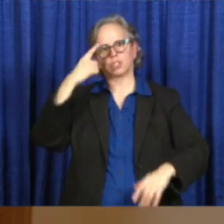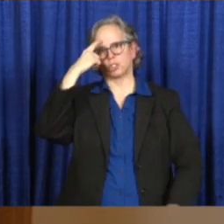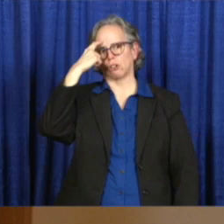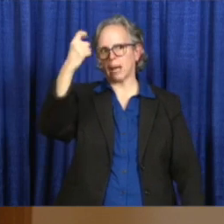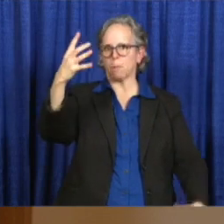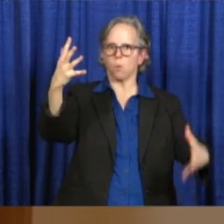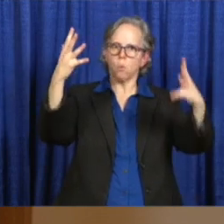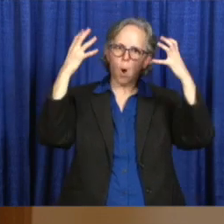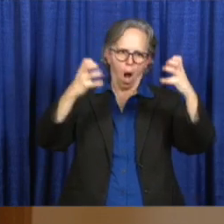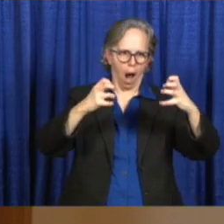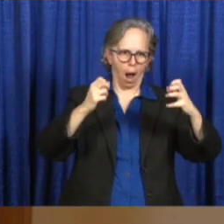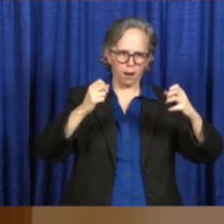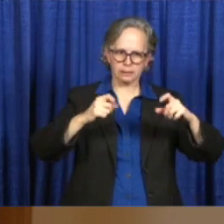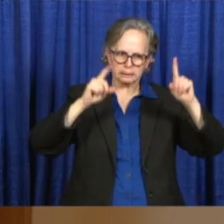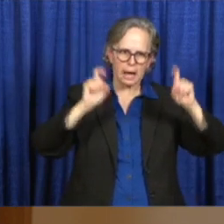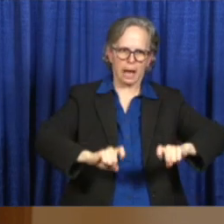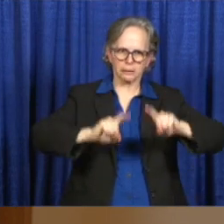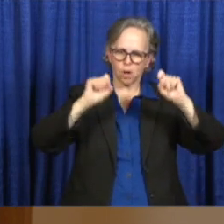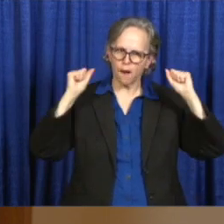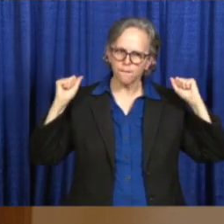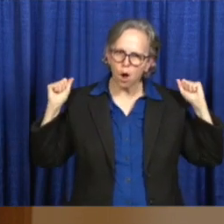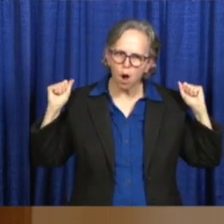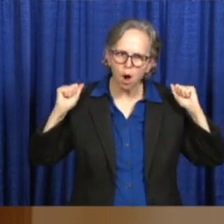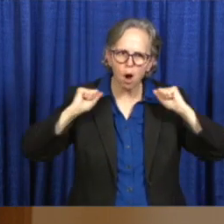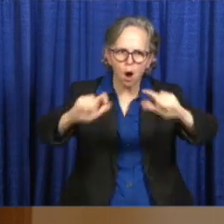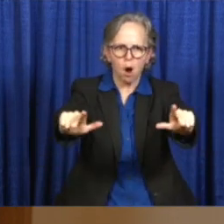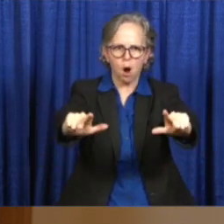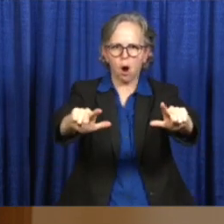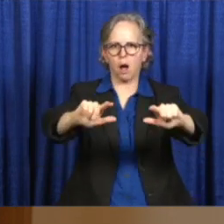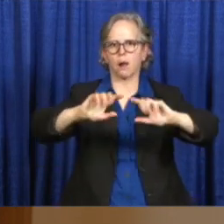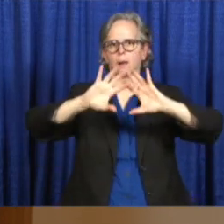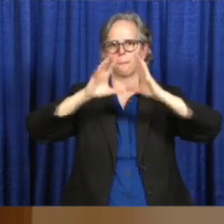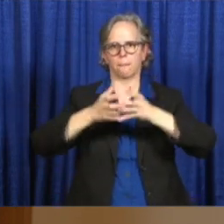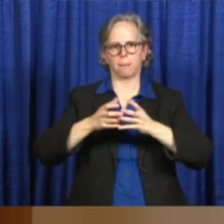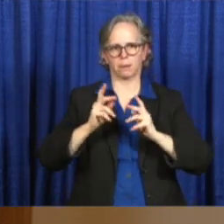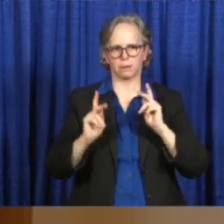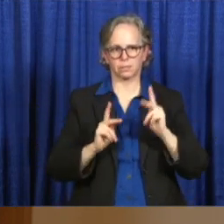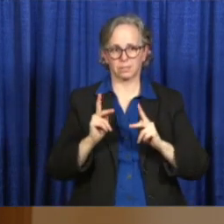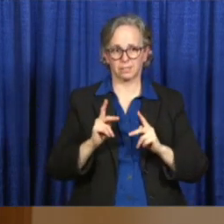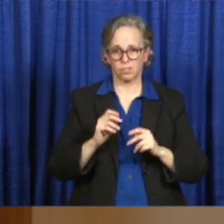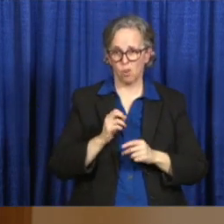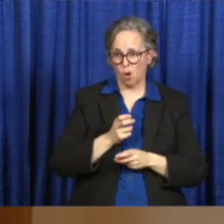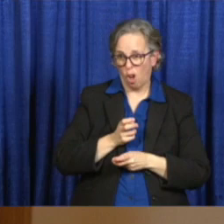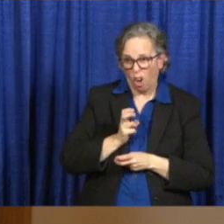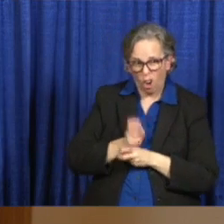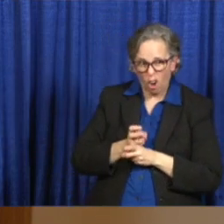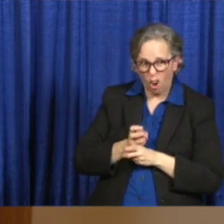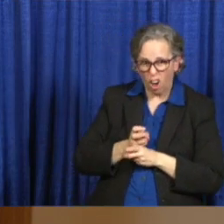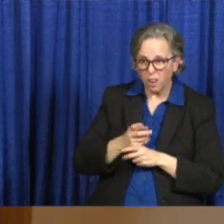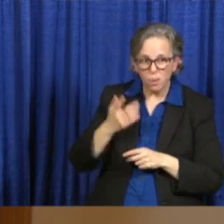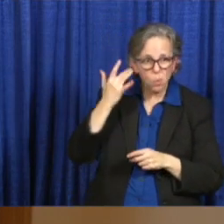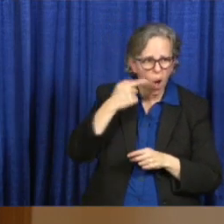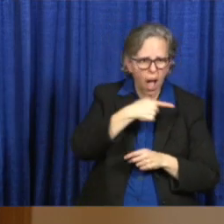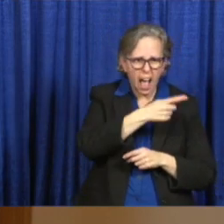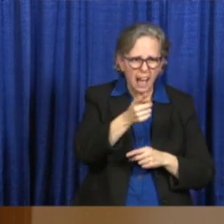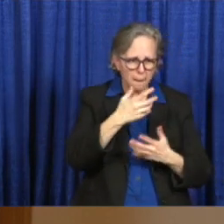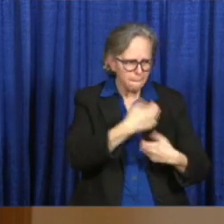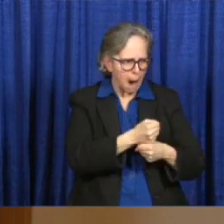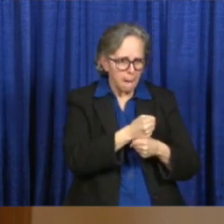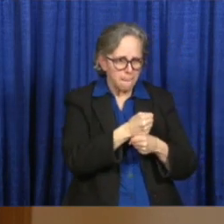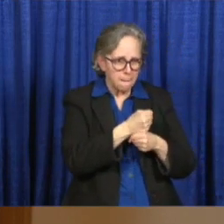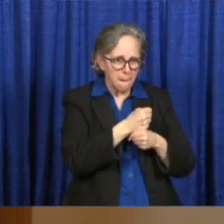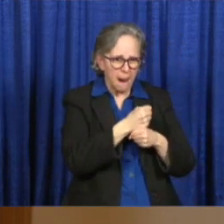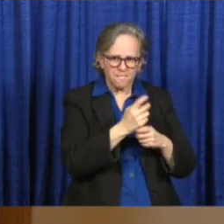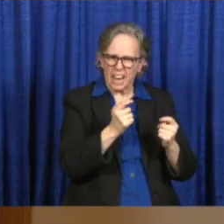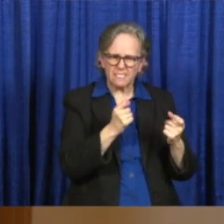second, it's very hard for these companies, even when they make them, to scale it fast enough. And as the governor said, it's